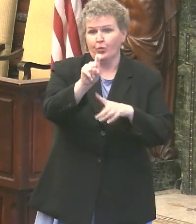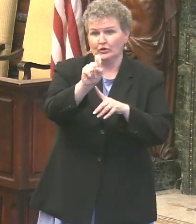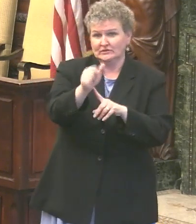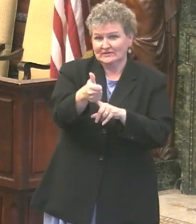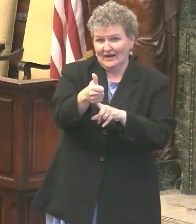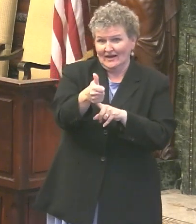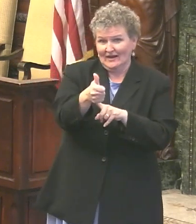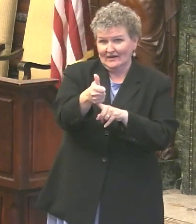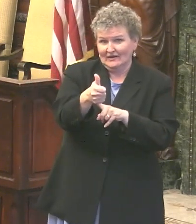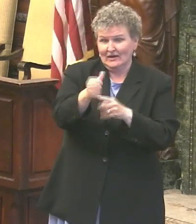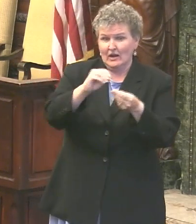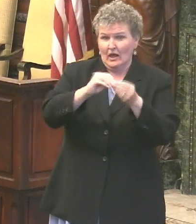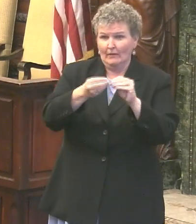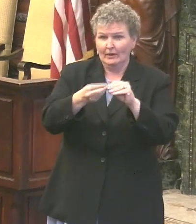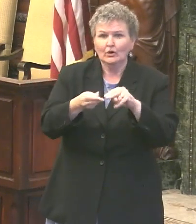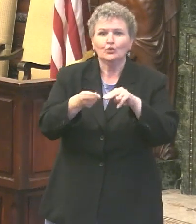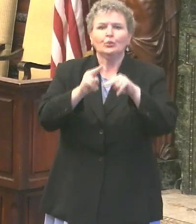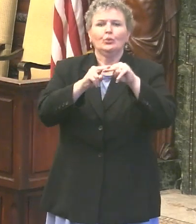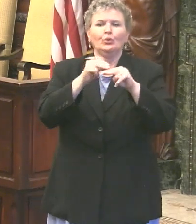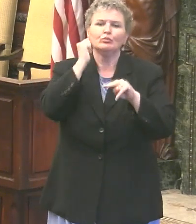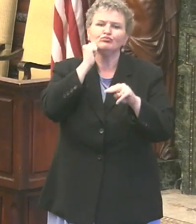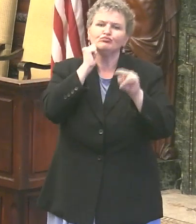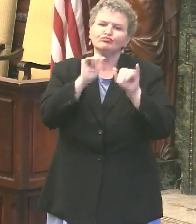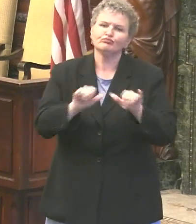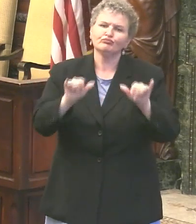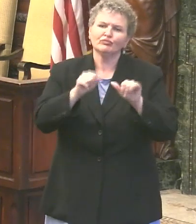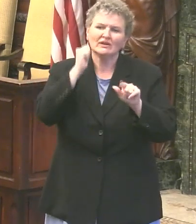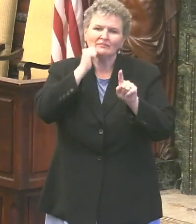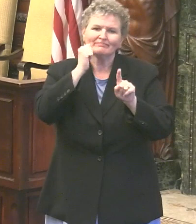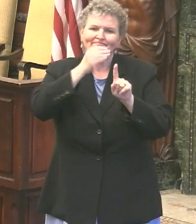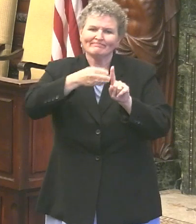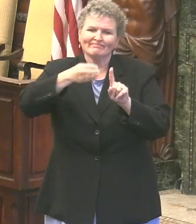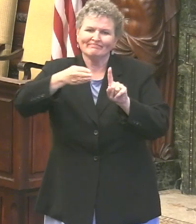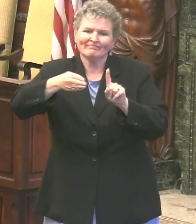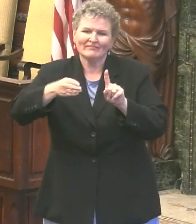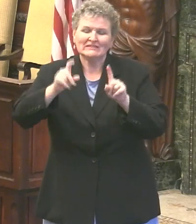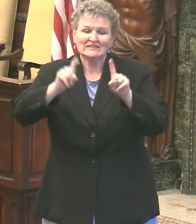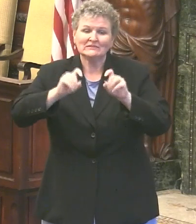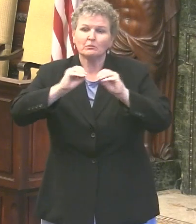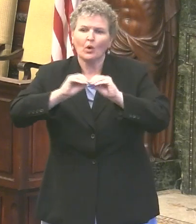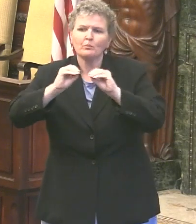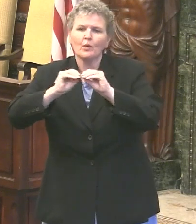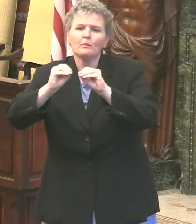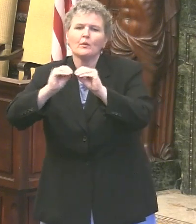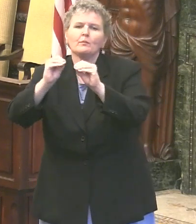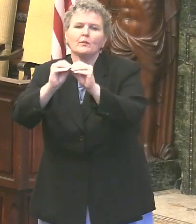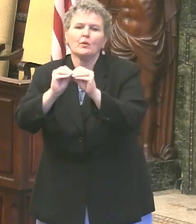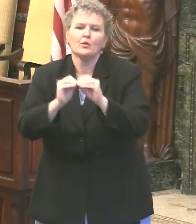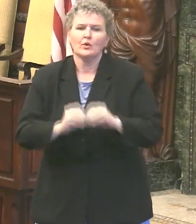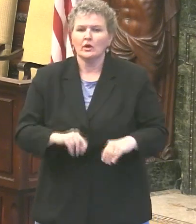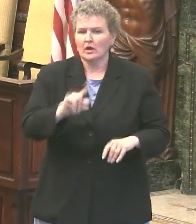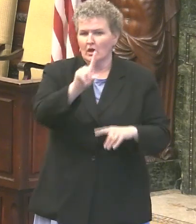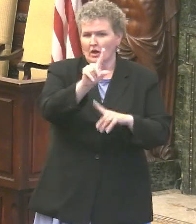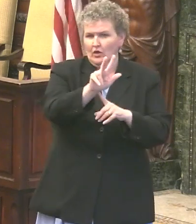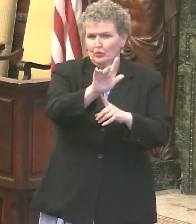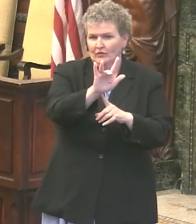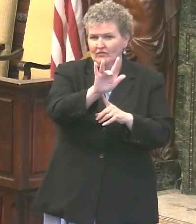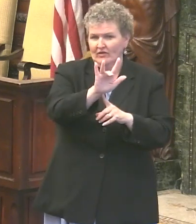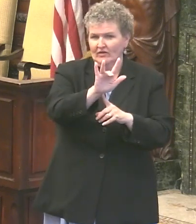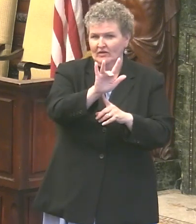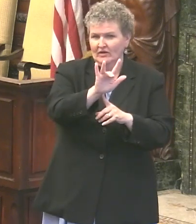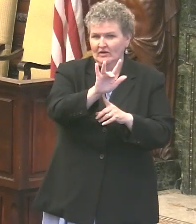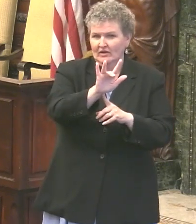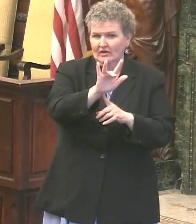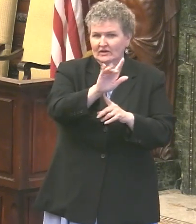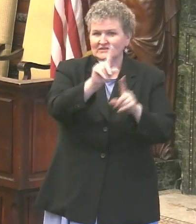per day in the week before. Now, we are doing more testing. In that past week, we averaged more than 2,500 tests per day, whereas in the